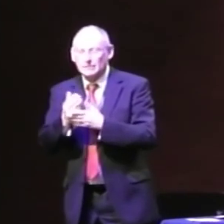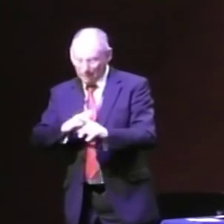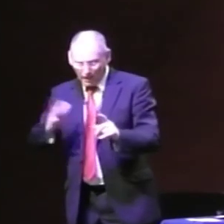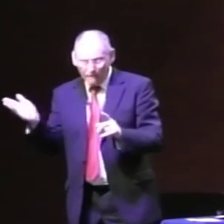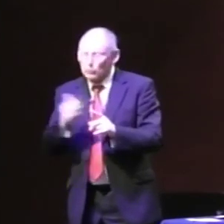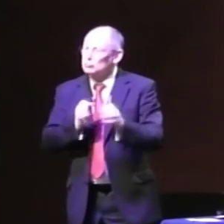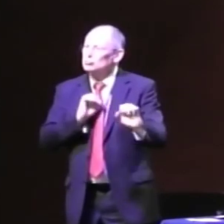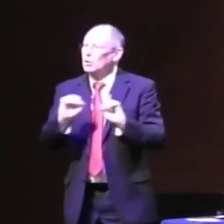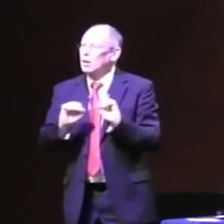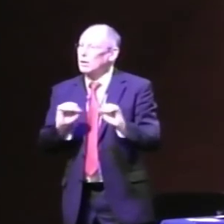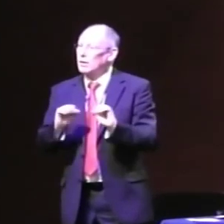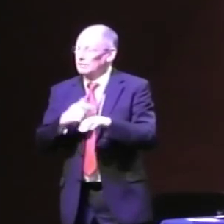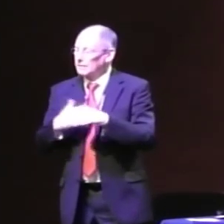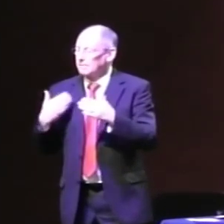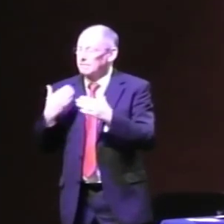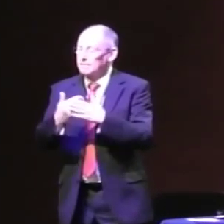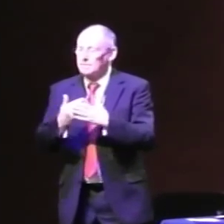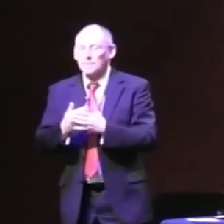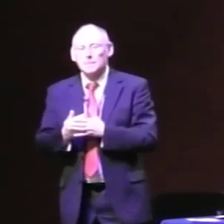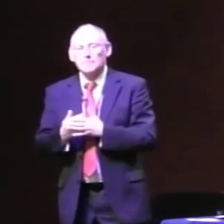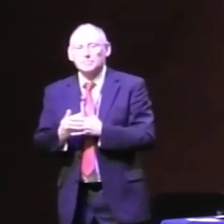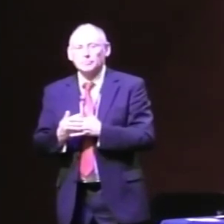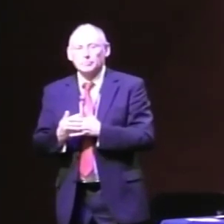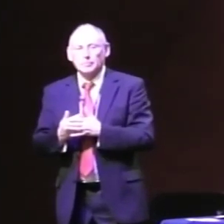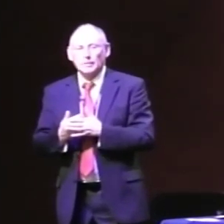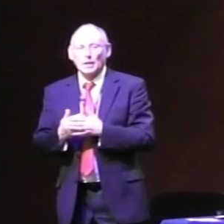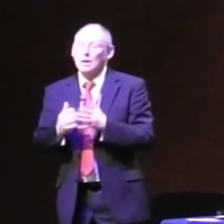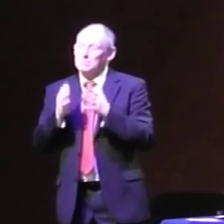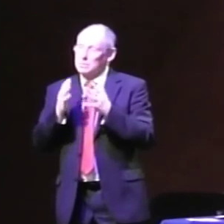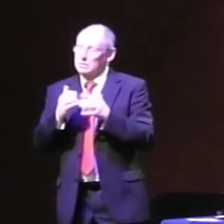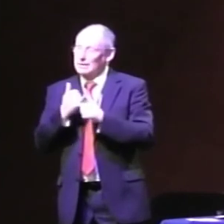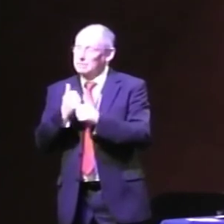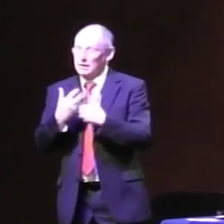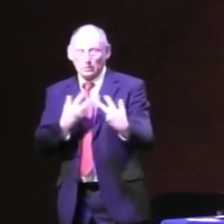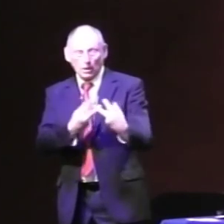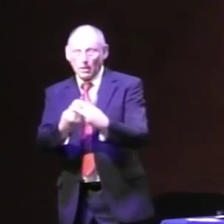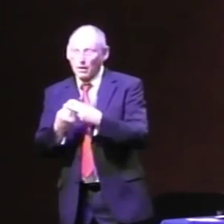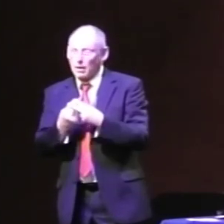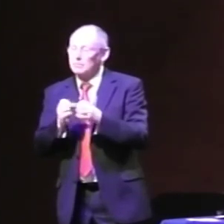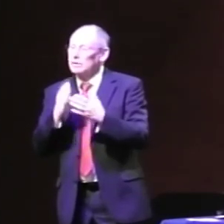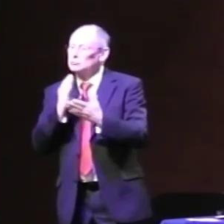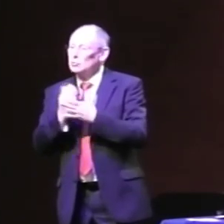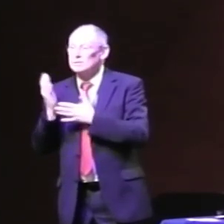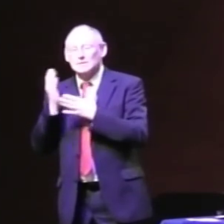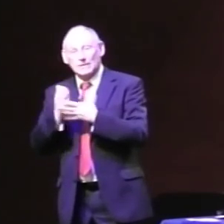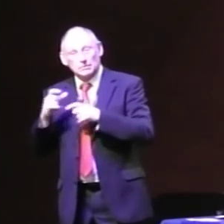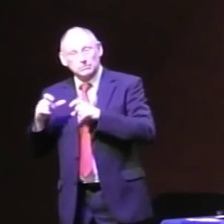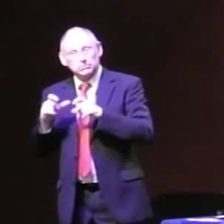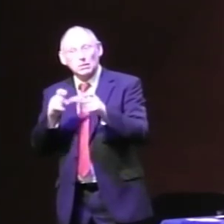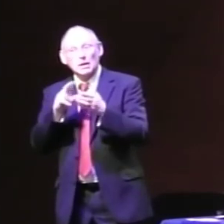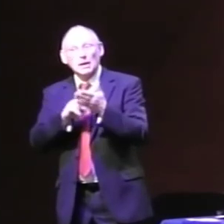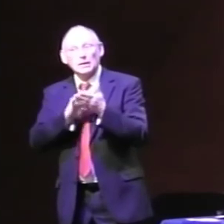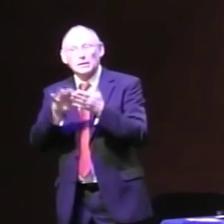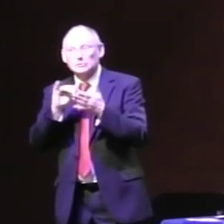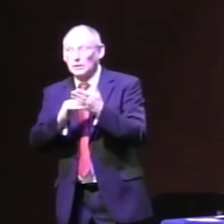struggling in these times. We must campaign together to ensure that these services continue and that the NHS